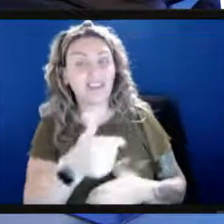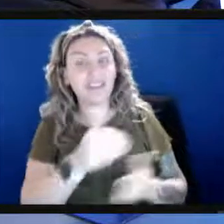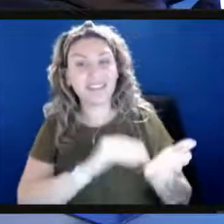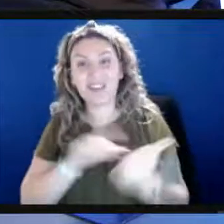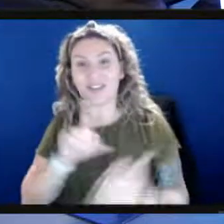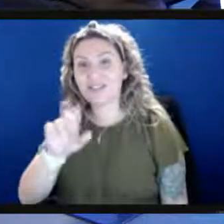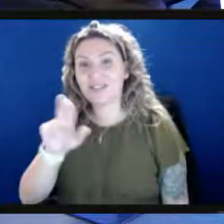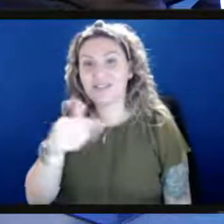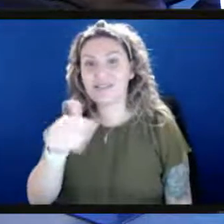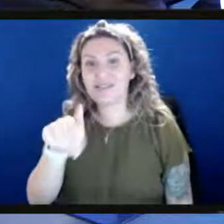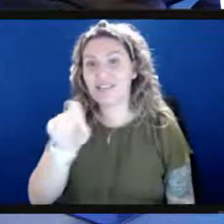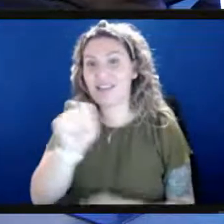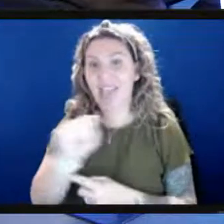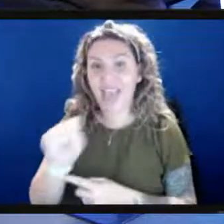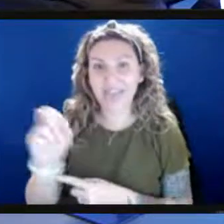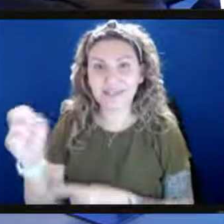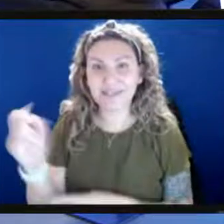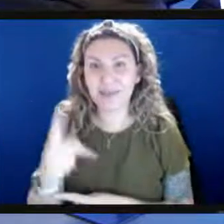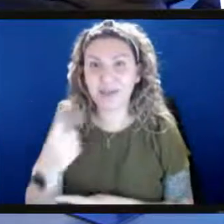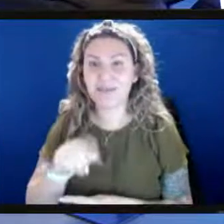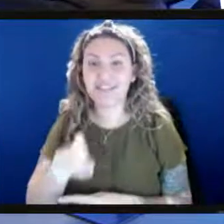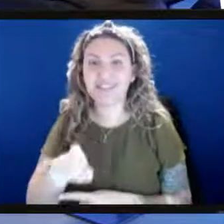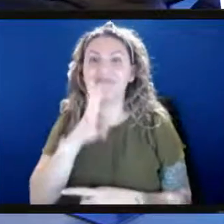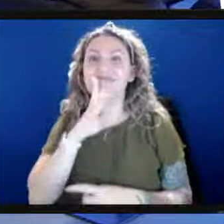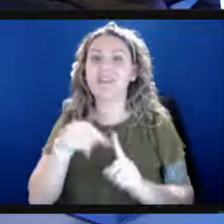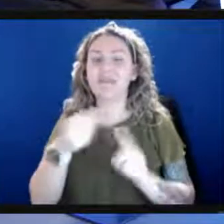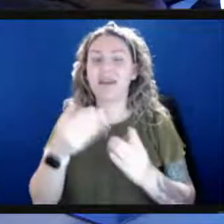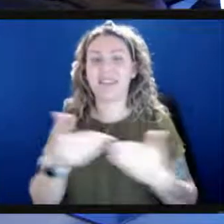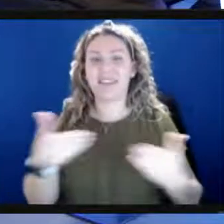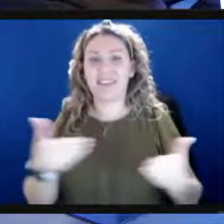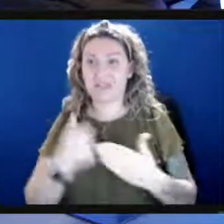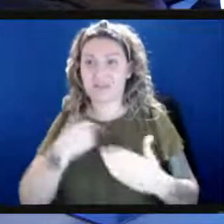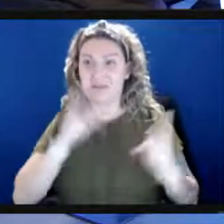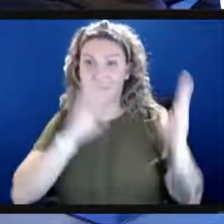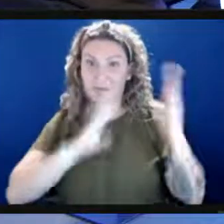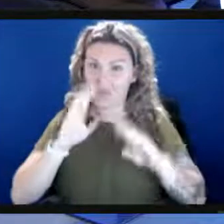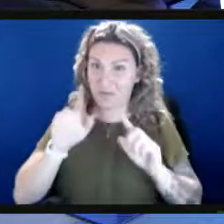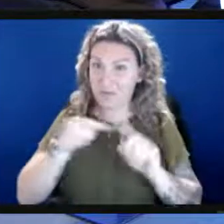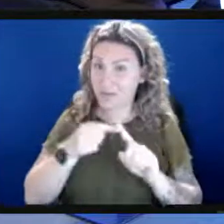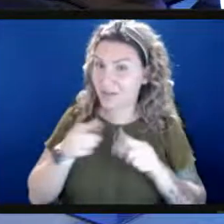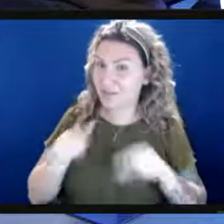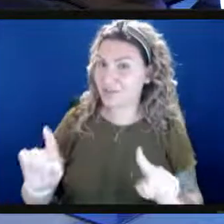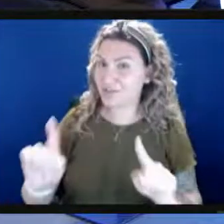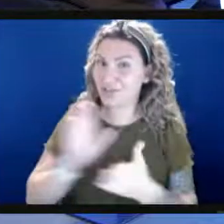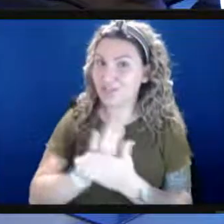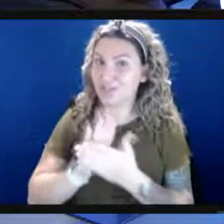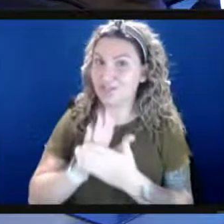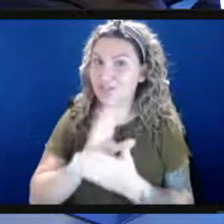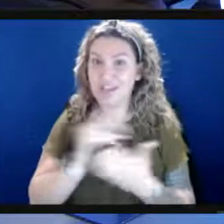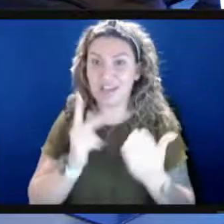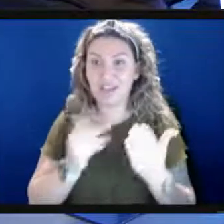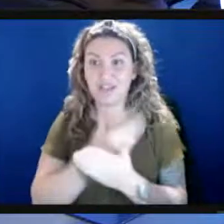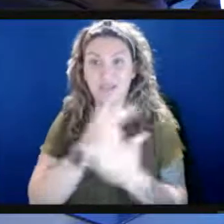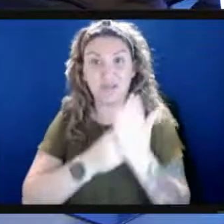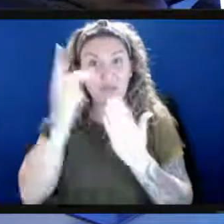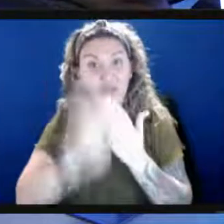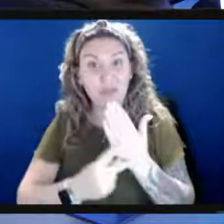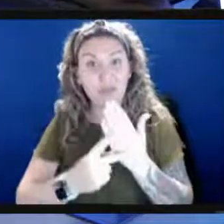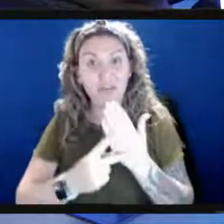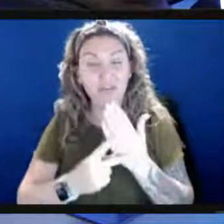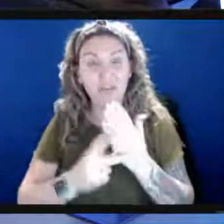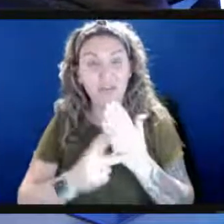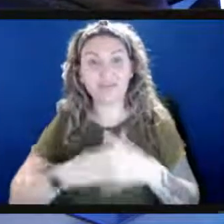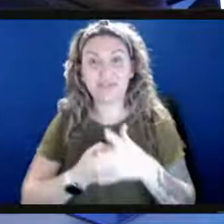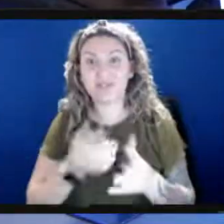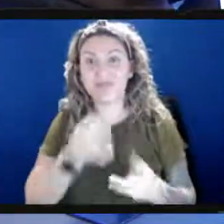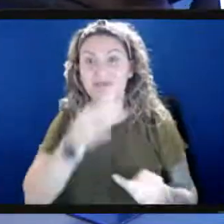have you back because we have to talk about things that we worry about going into school. And you have a new program that's getting ready to start. Exactly.